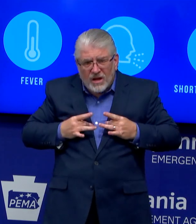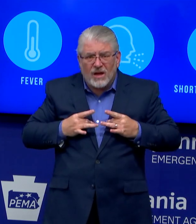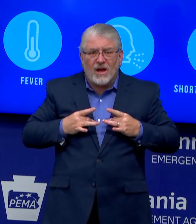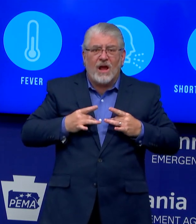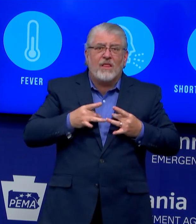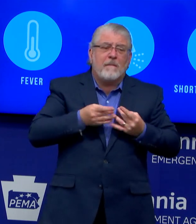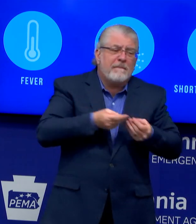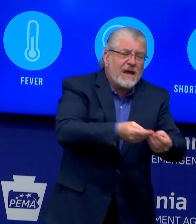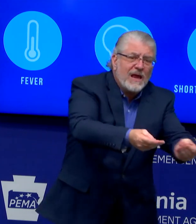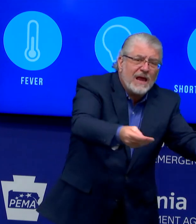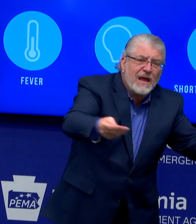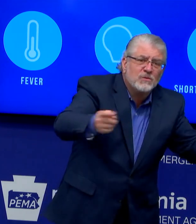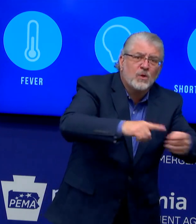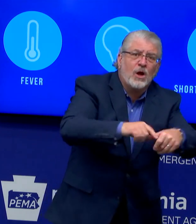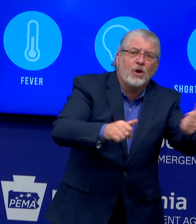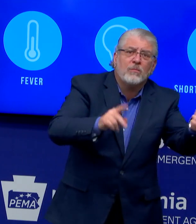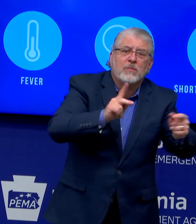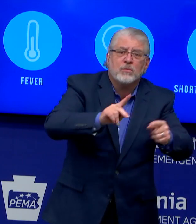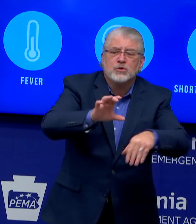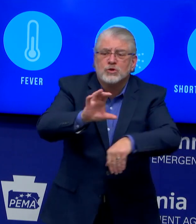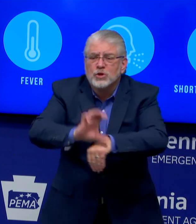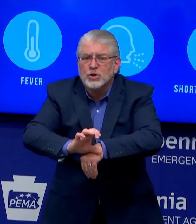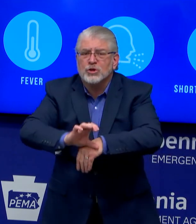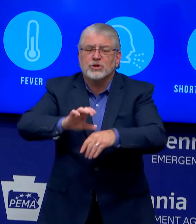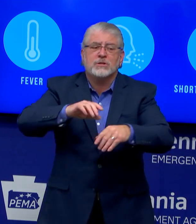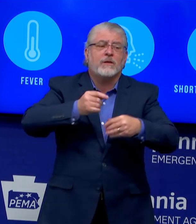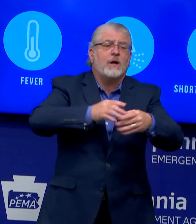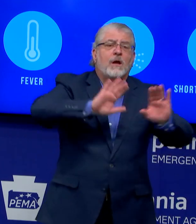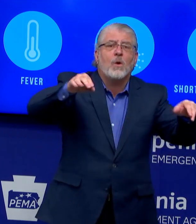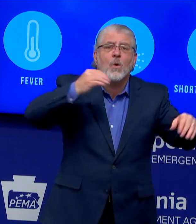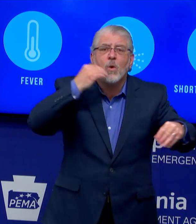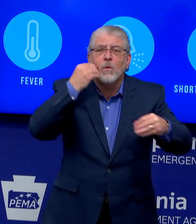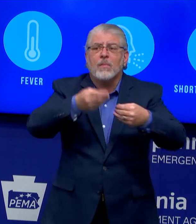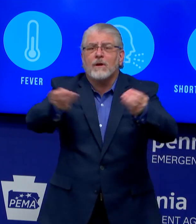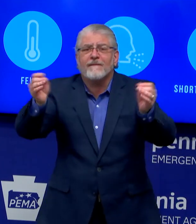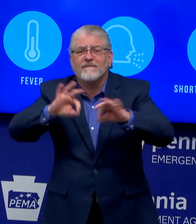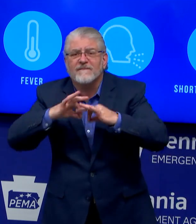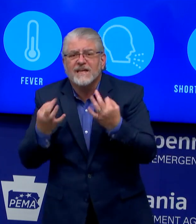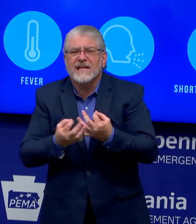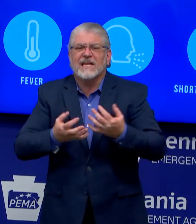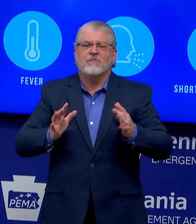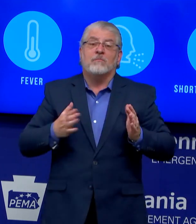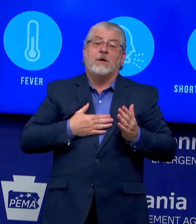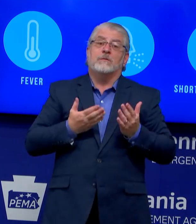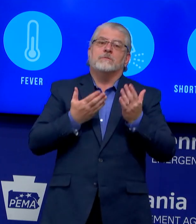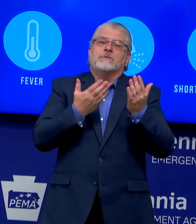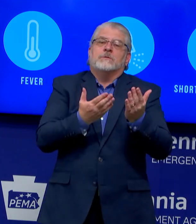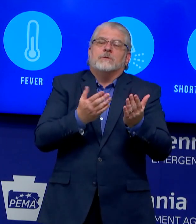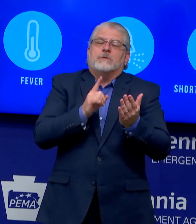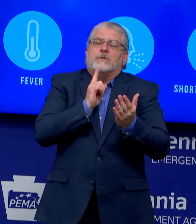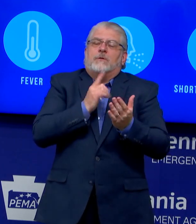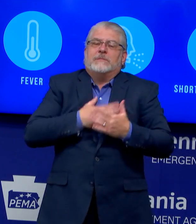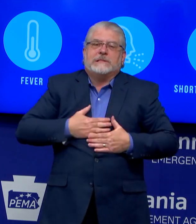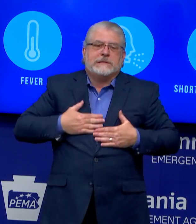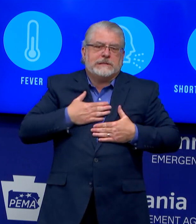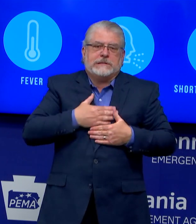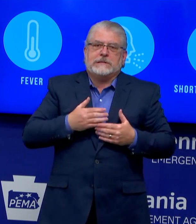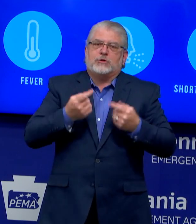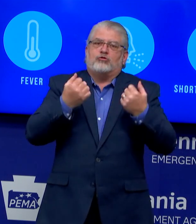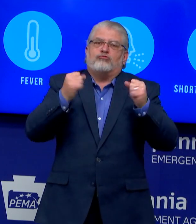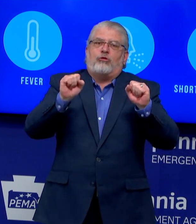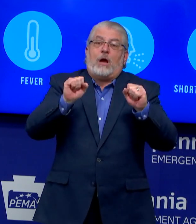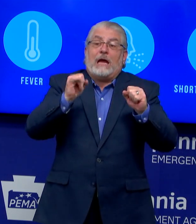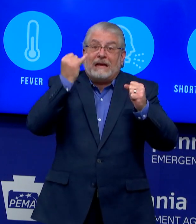their families. And so my recommendation is to do as much as possible to practice social distancing and to stay